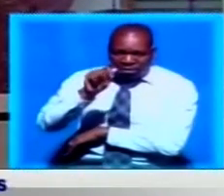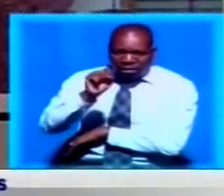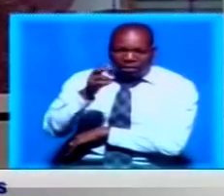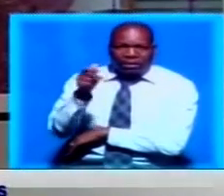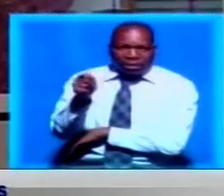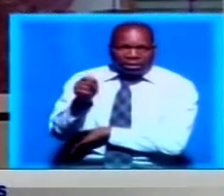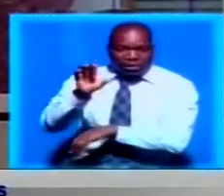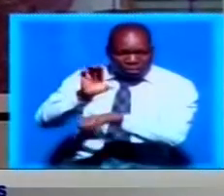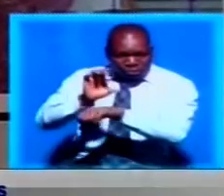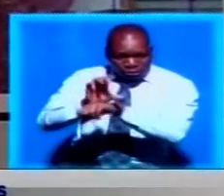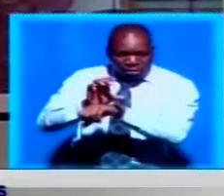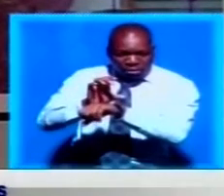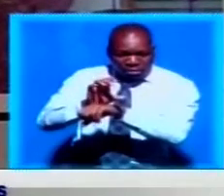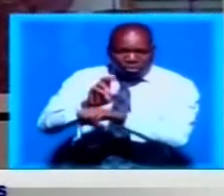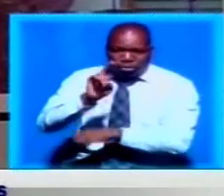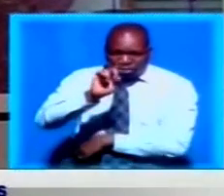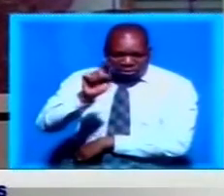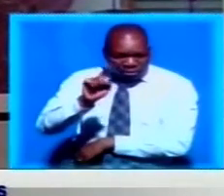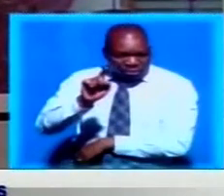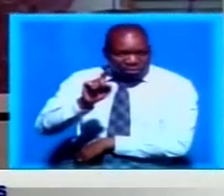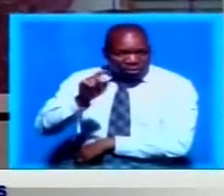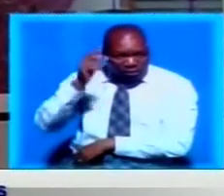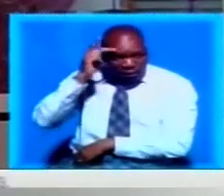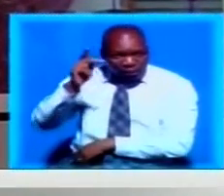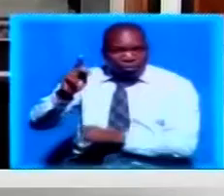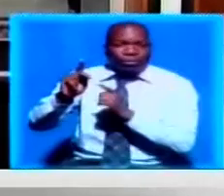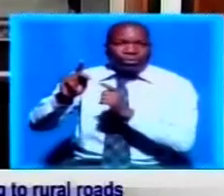St. Margaret's Congregation in Kitwe.